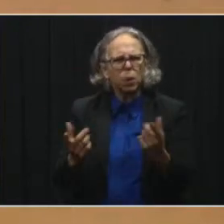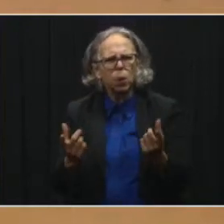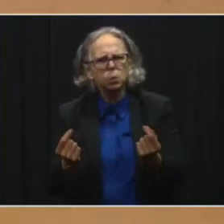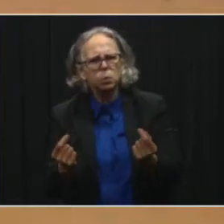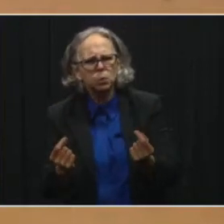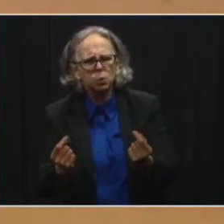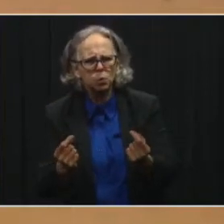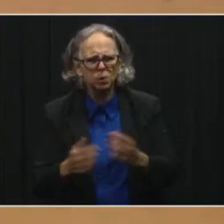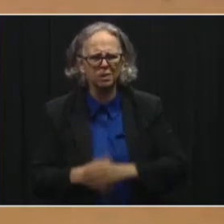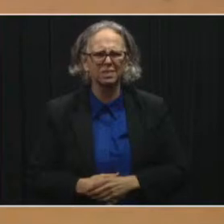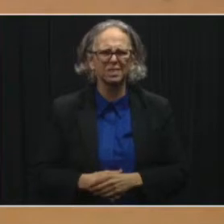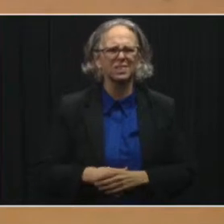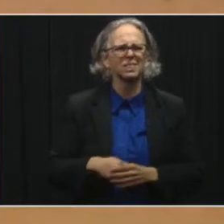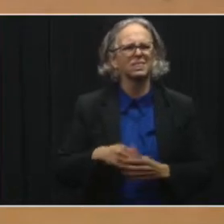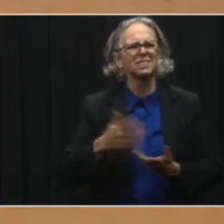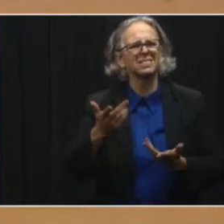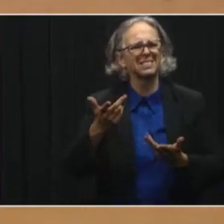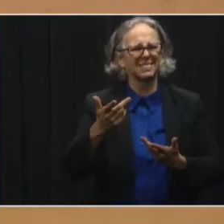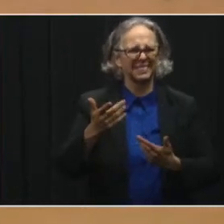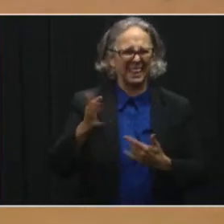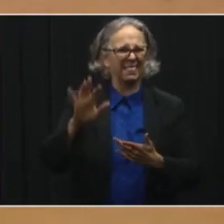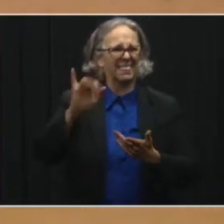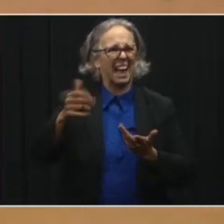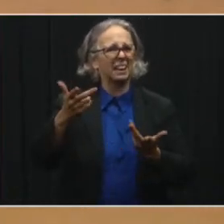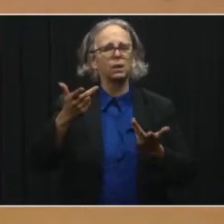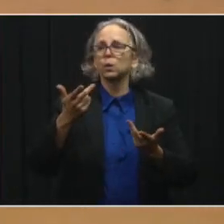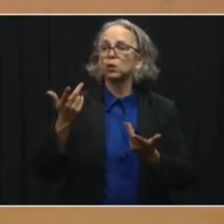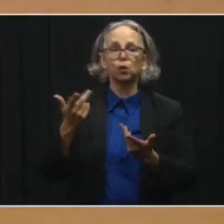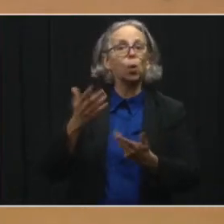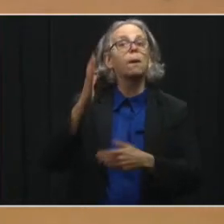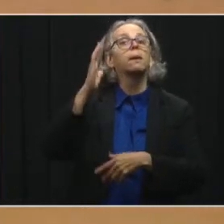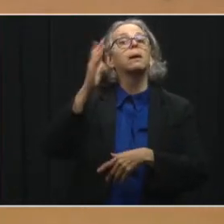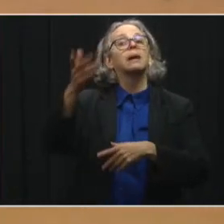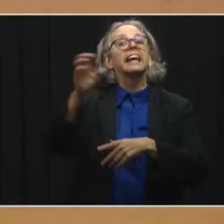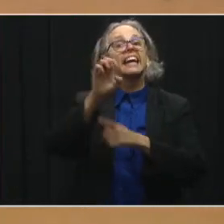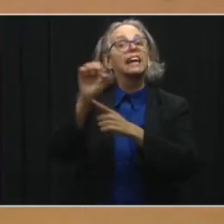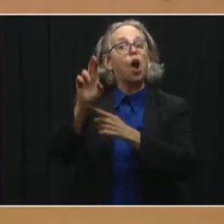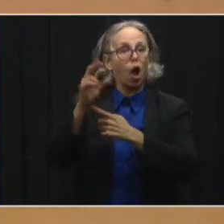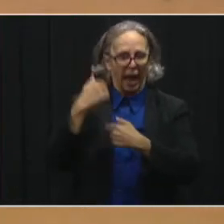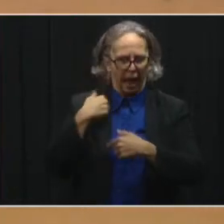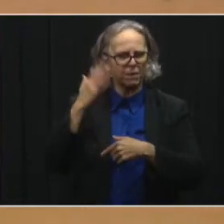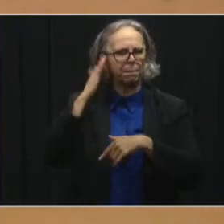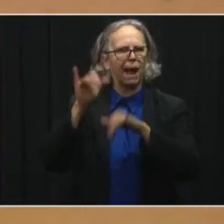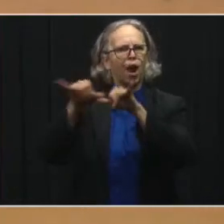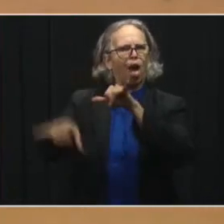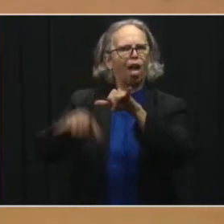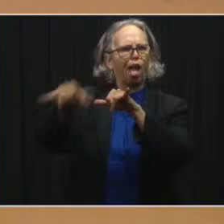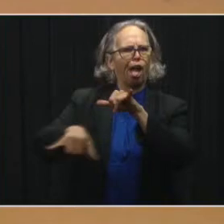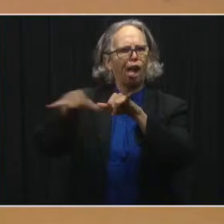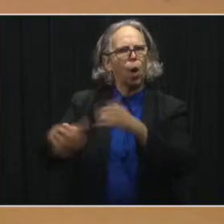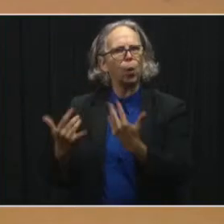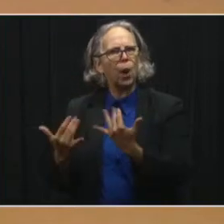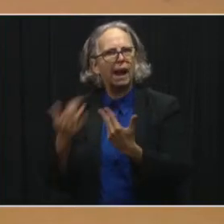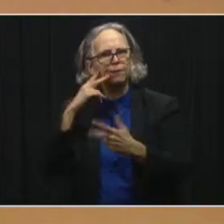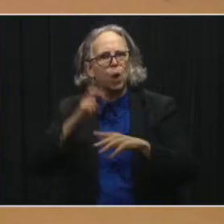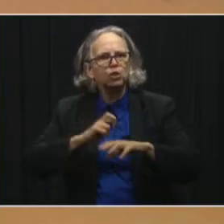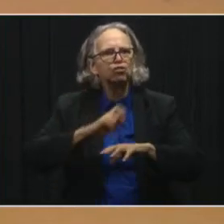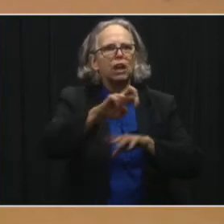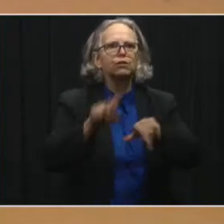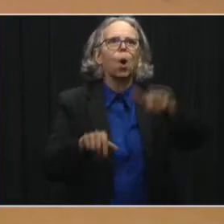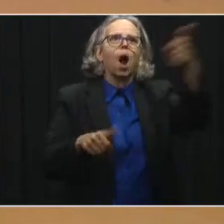the emergency department, so they can't even get out of our emergency department to get into the hospital because we don't have the staff to take care of